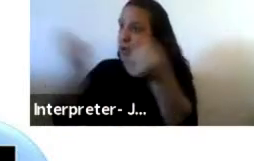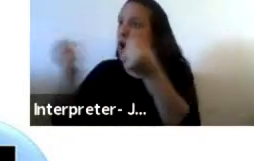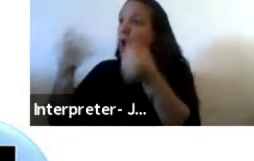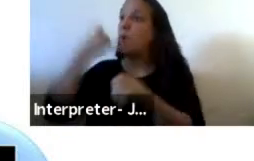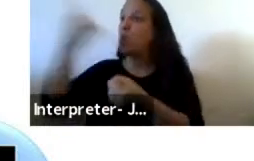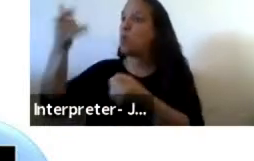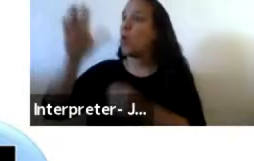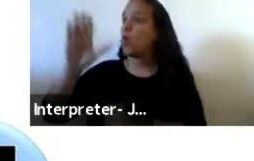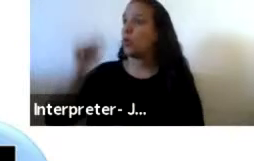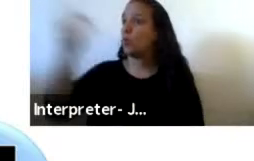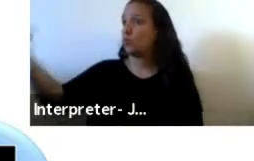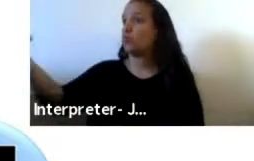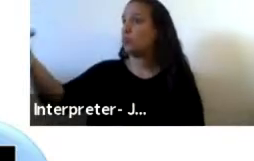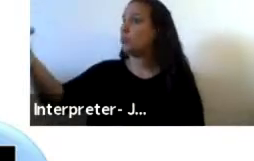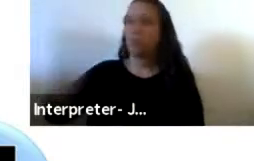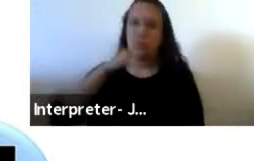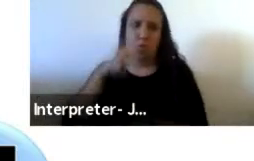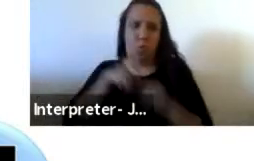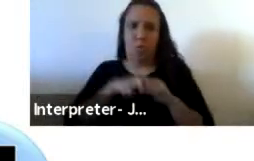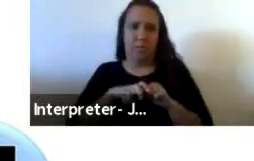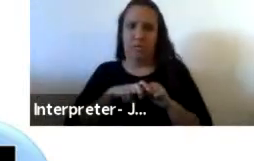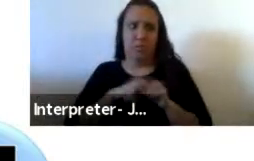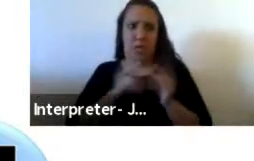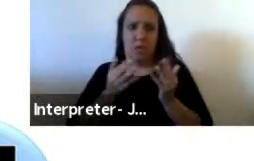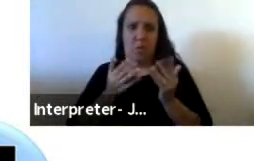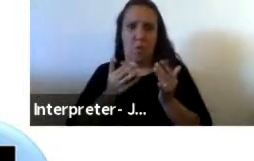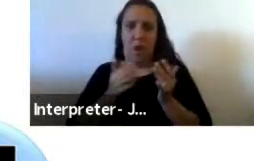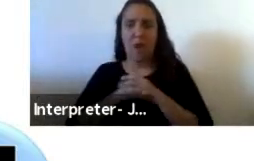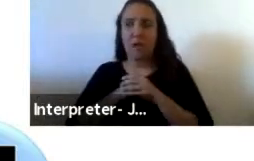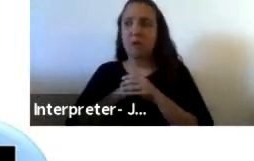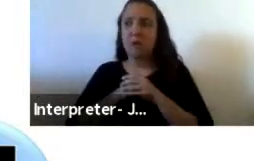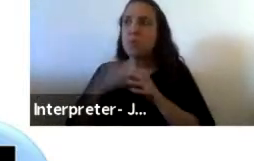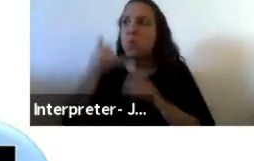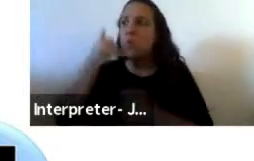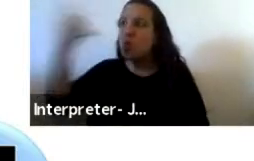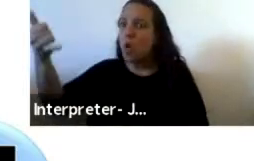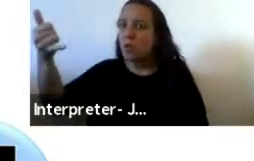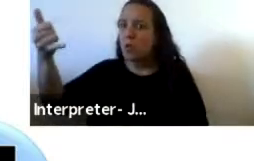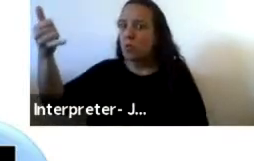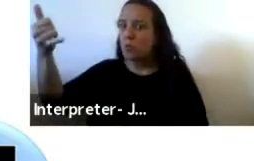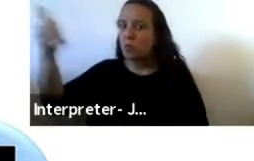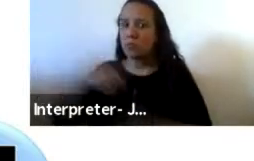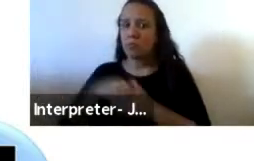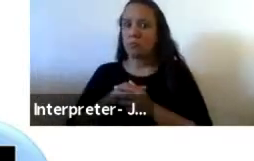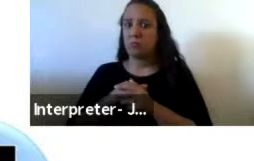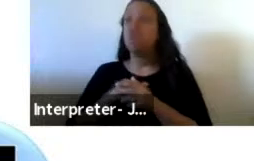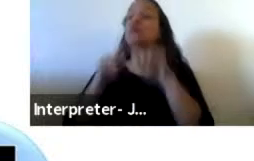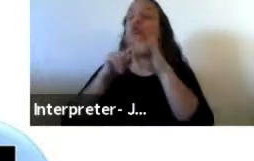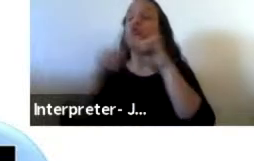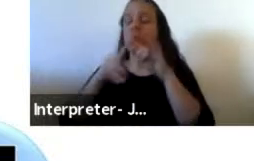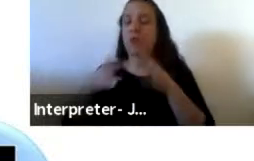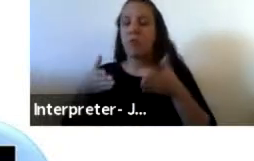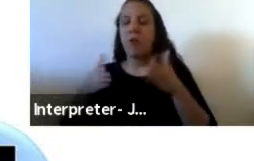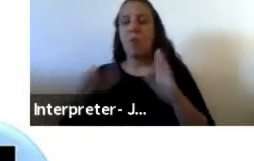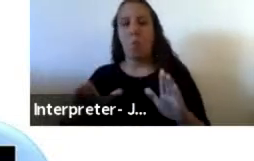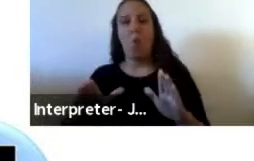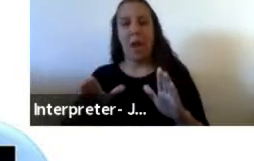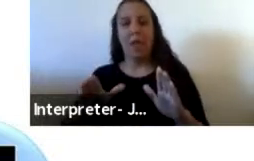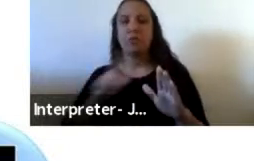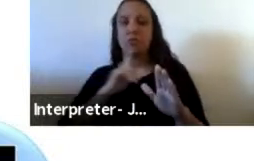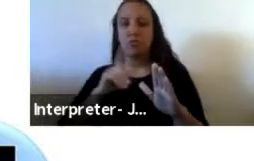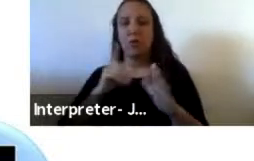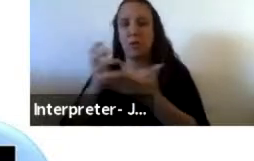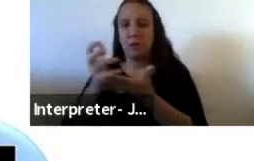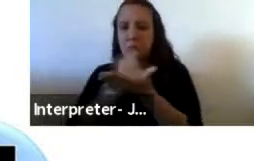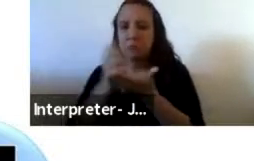it's your turn so that you don't have to sit around and wait. So there are different ways to actually generate business.